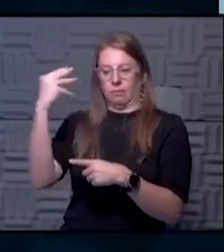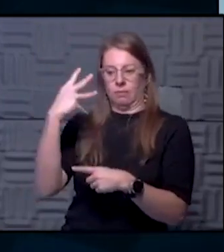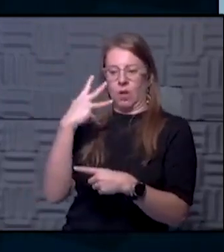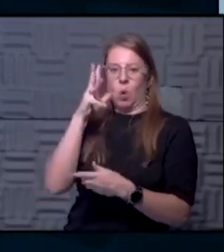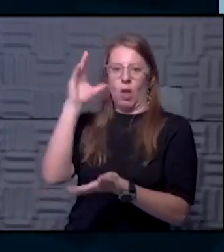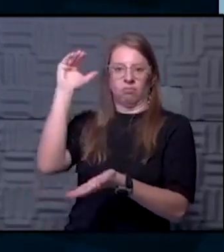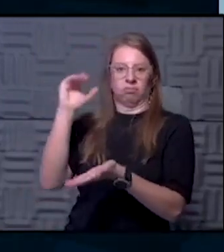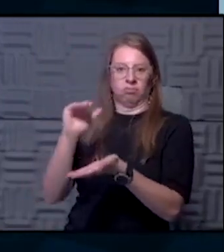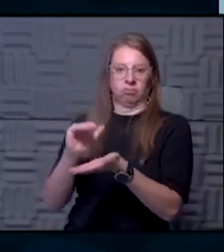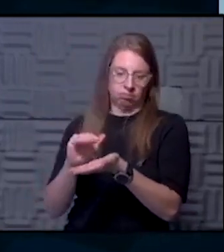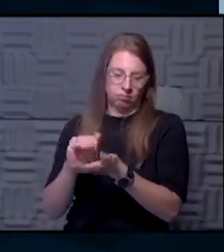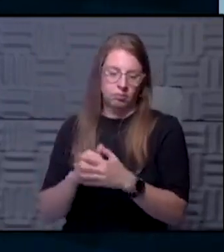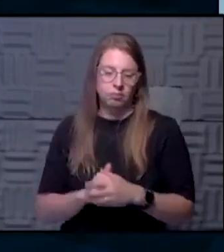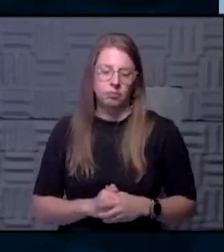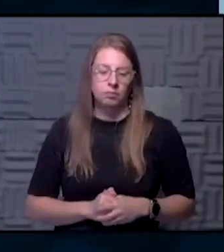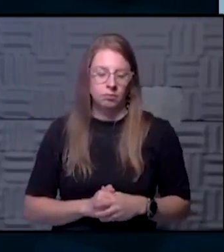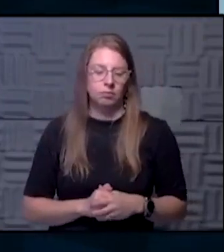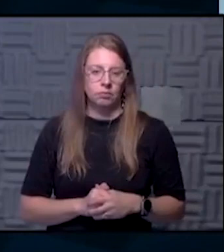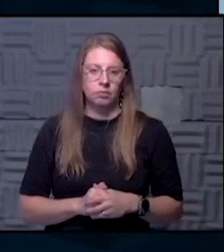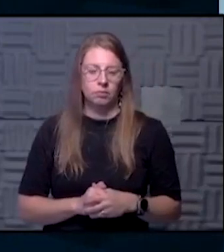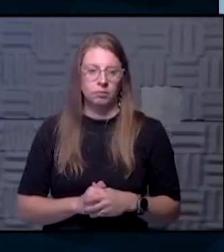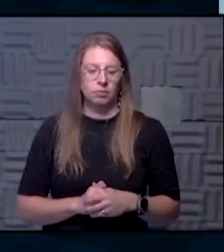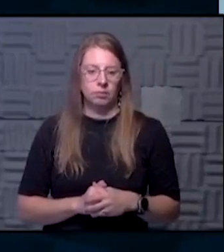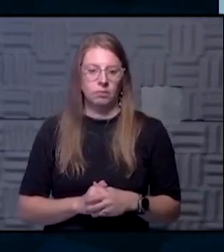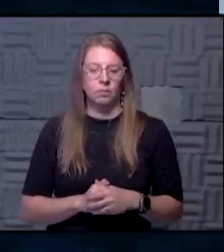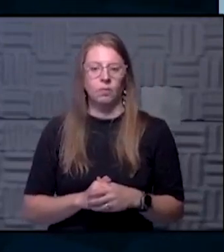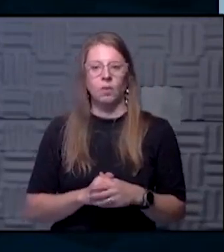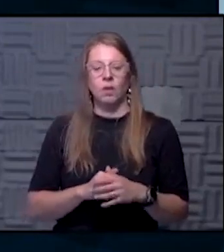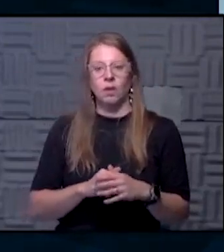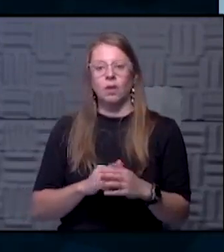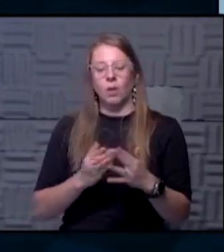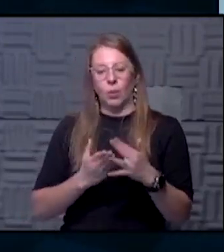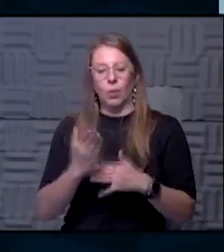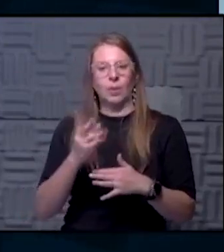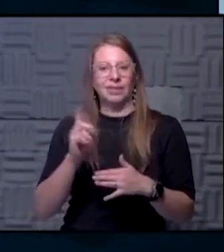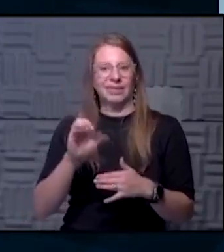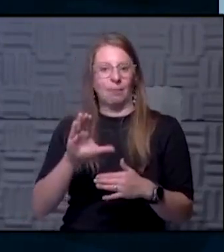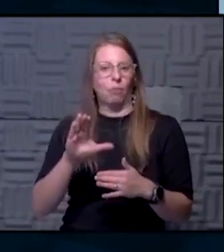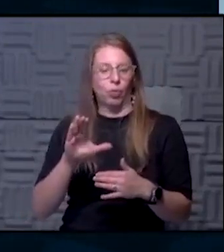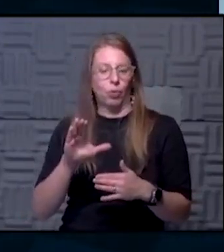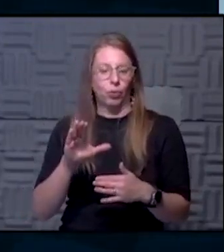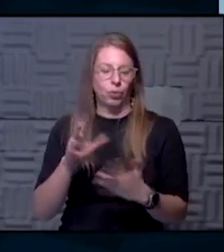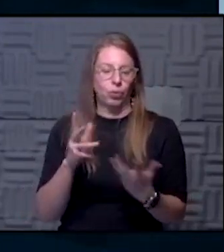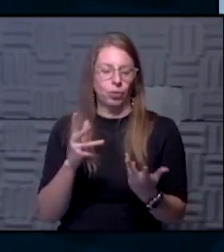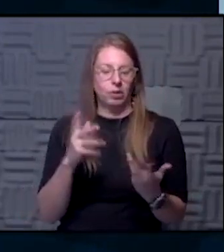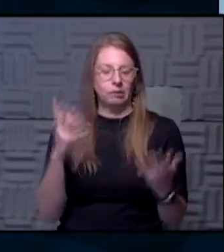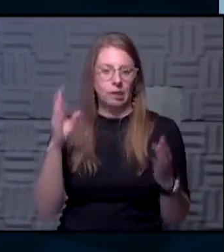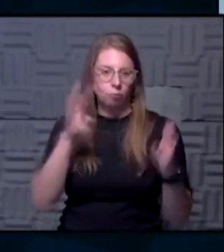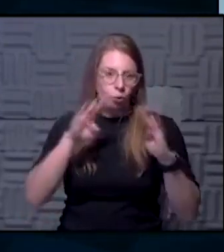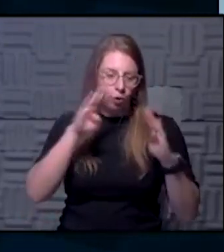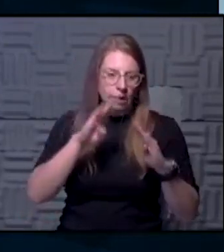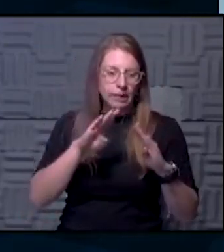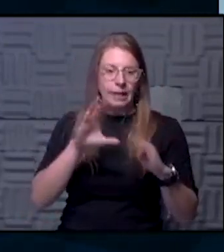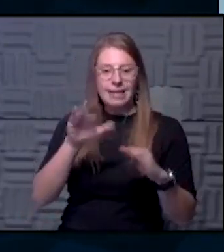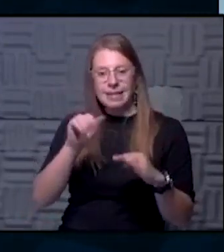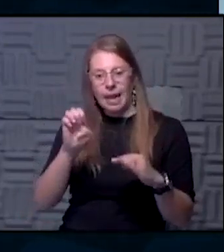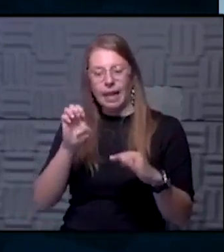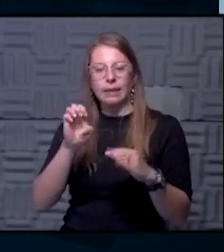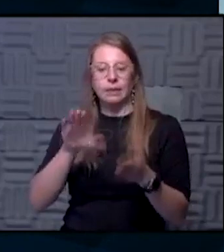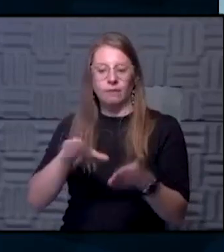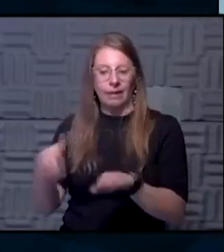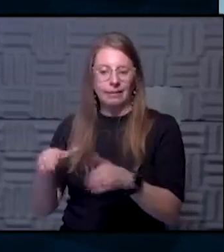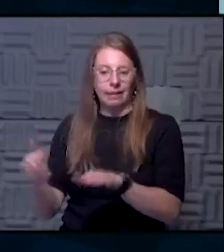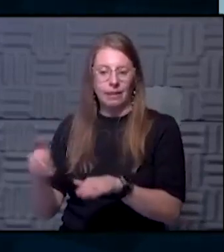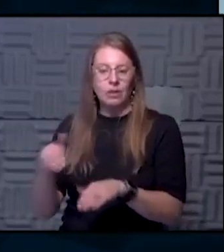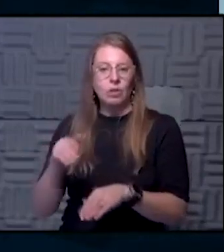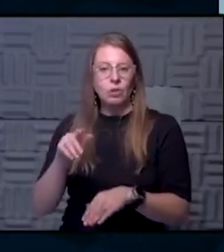drop precipitously all the way through December. And so I'm worried that the high case fatality rates that